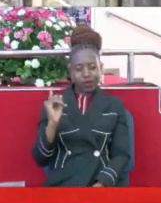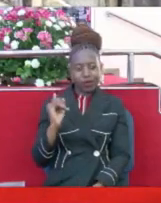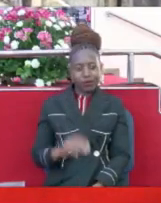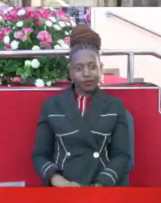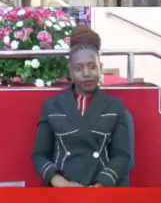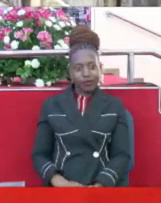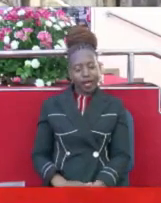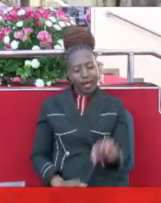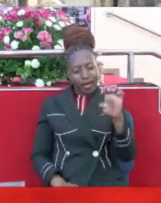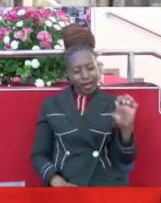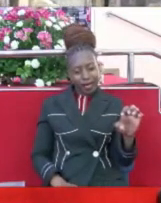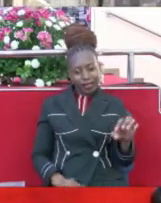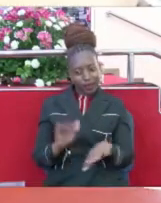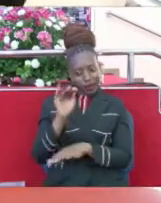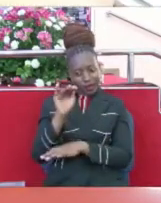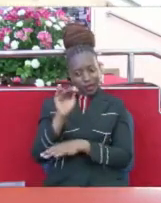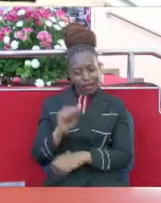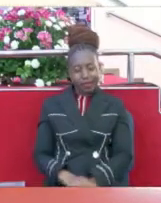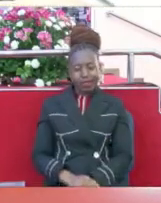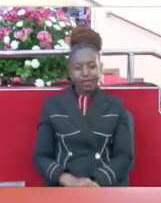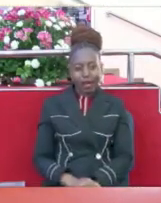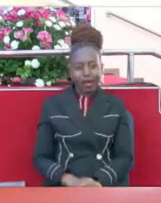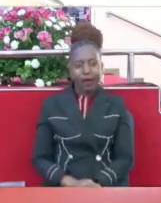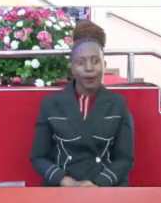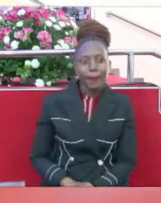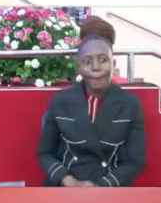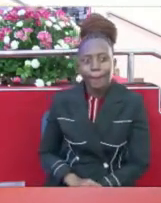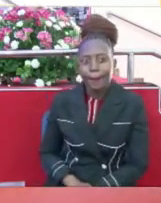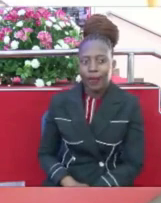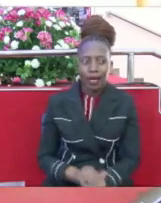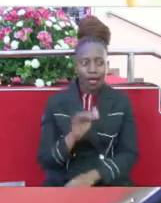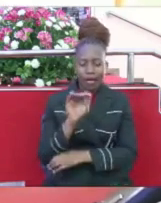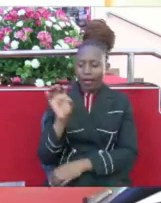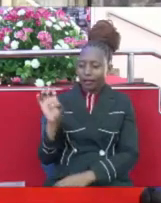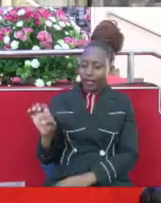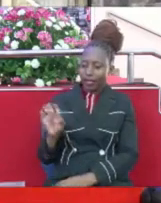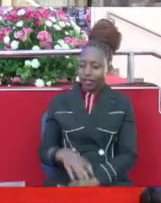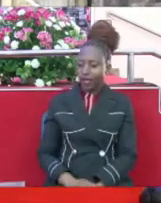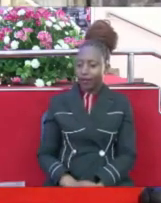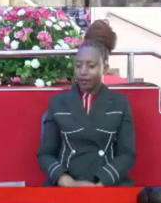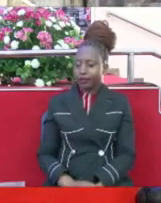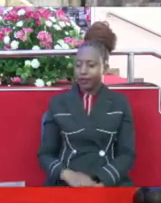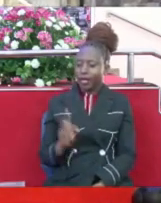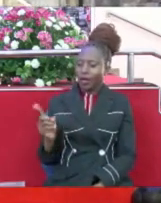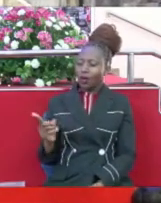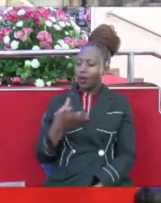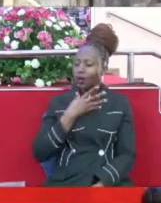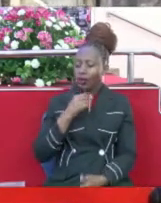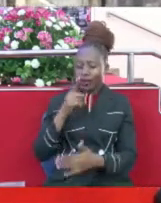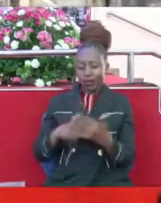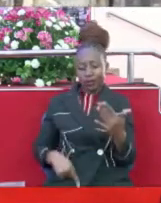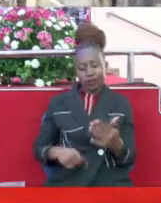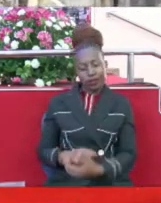was able to ask. Baba Elia akamuuliza. Yes, Elisha. Akamuuliza Elisha. What do you want me to do?